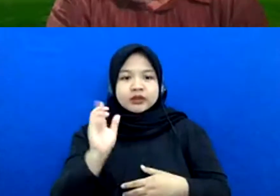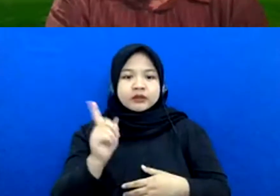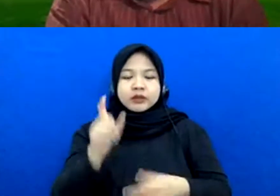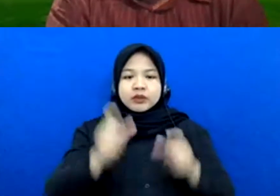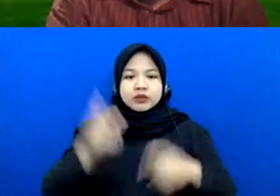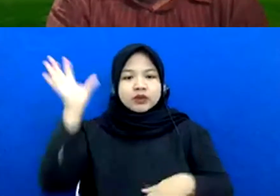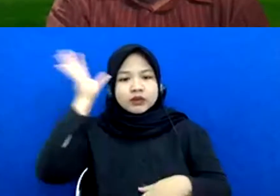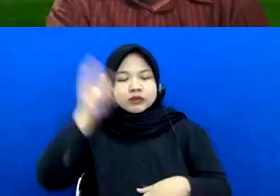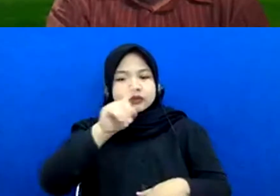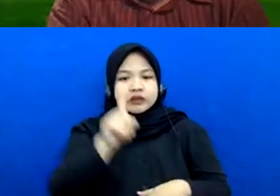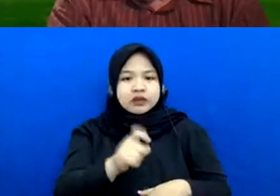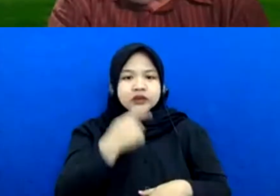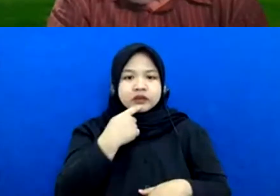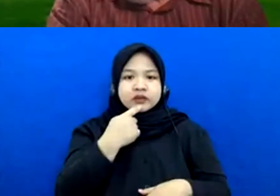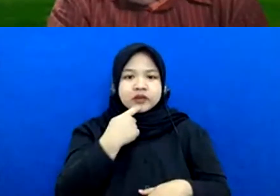mean by a perspective?